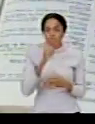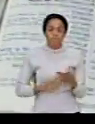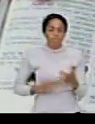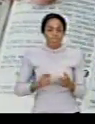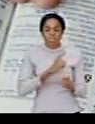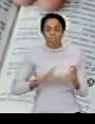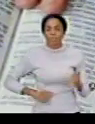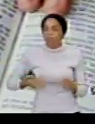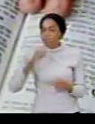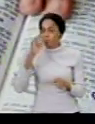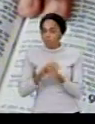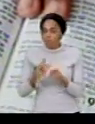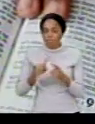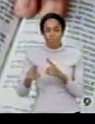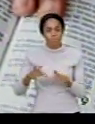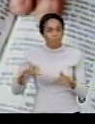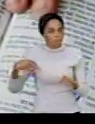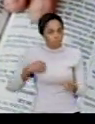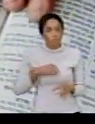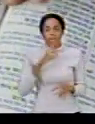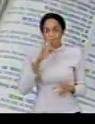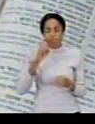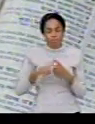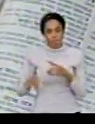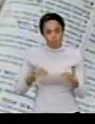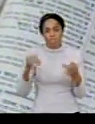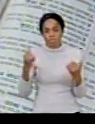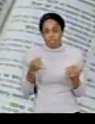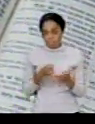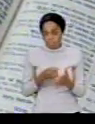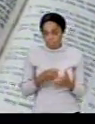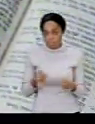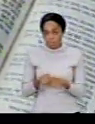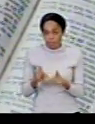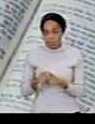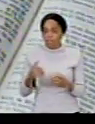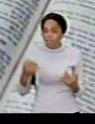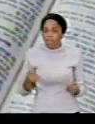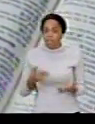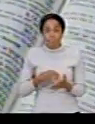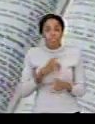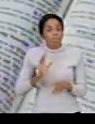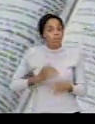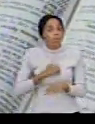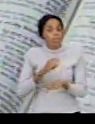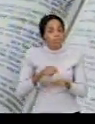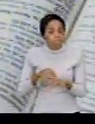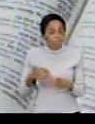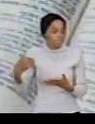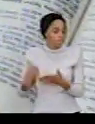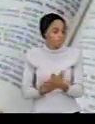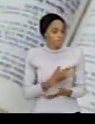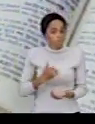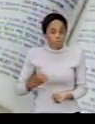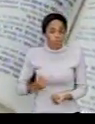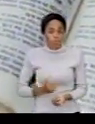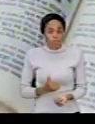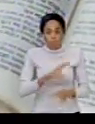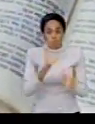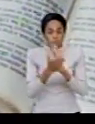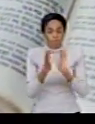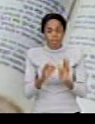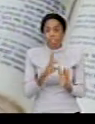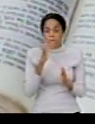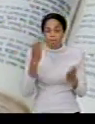it as well. This is our own time. And these new converts are there. And we're going to follow up on them. You make